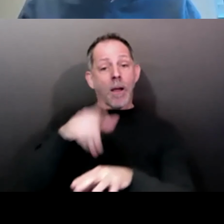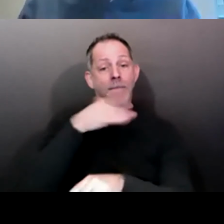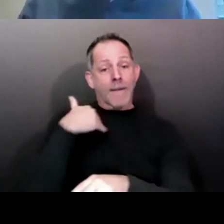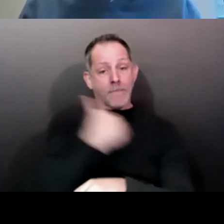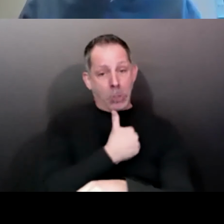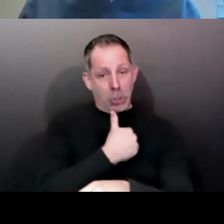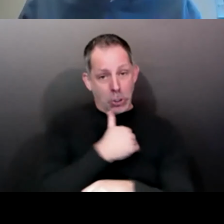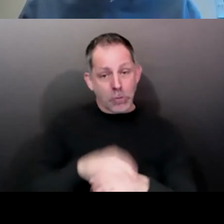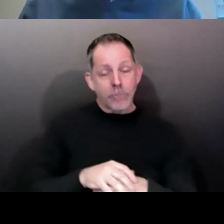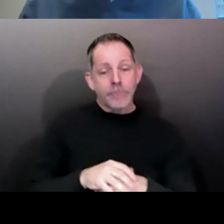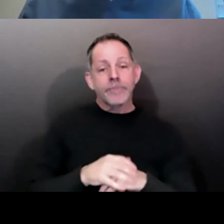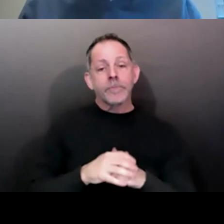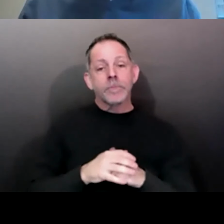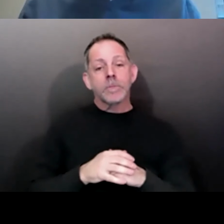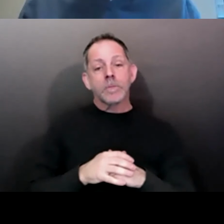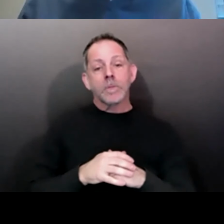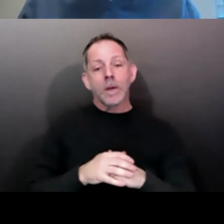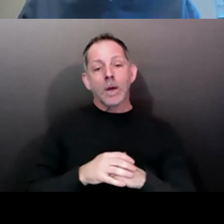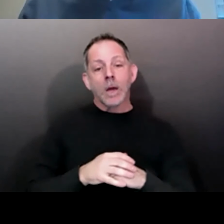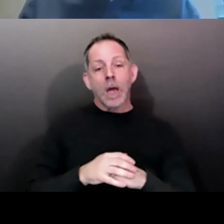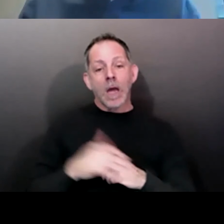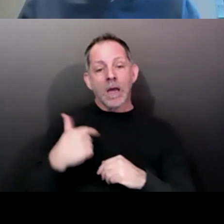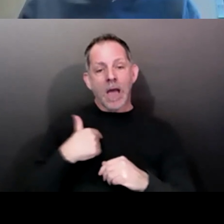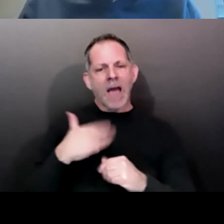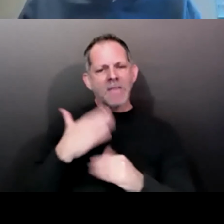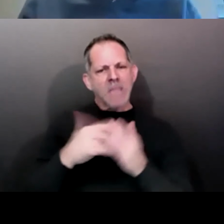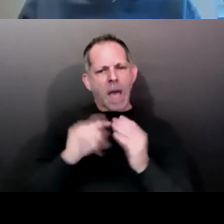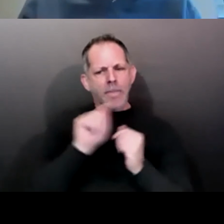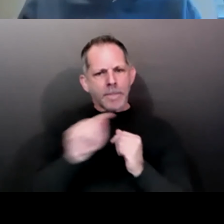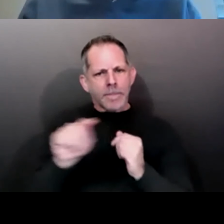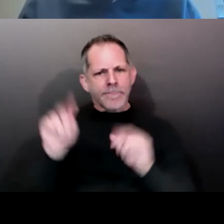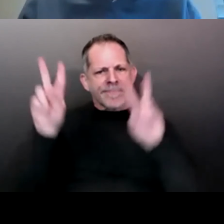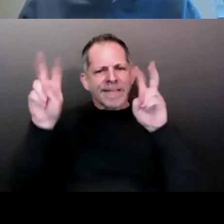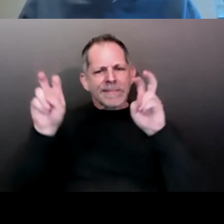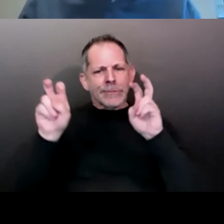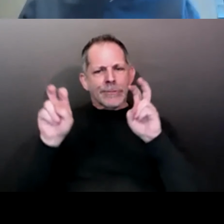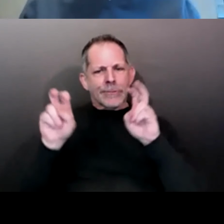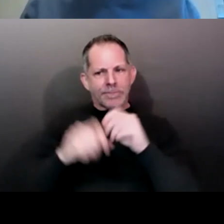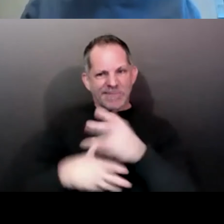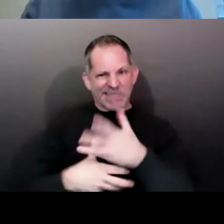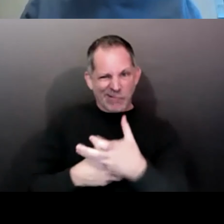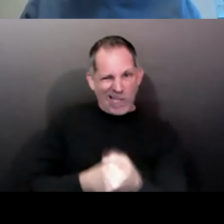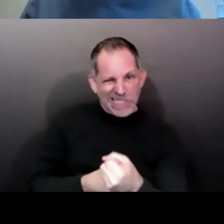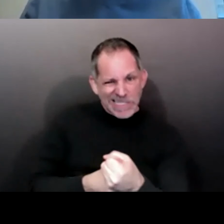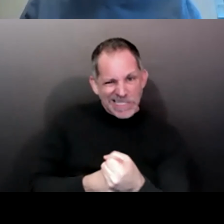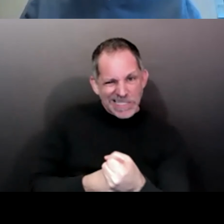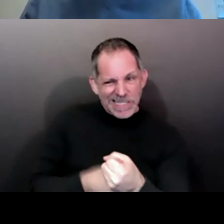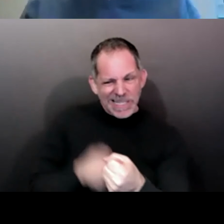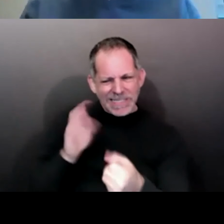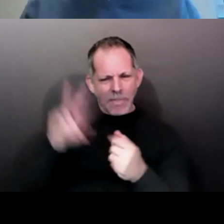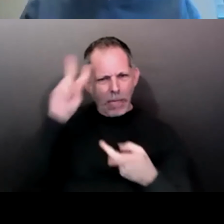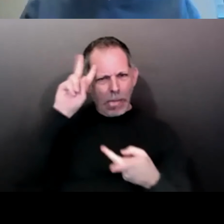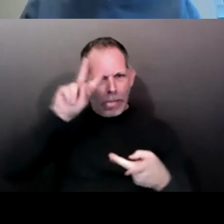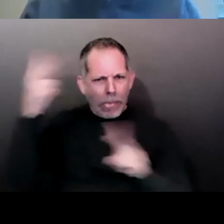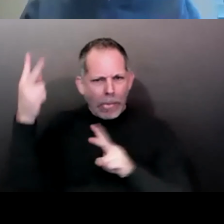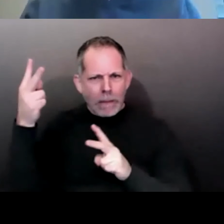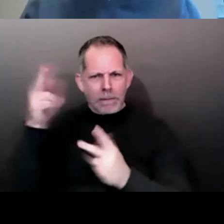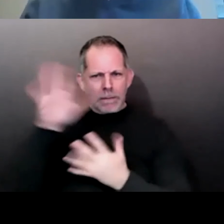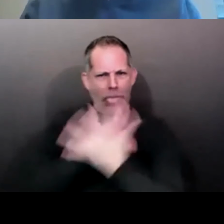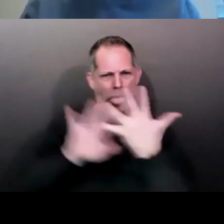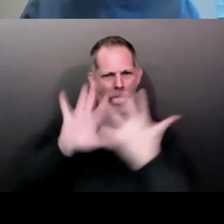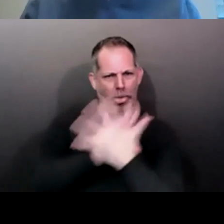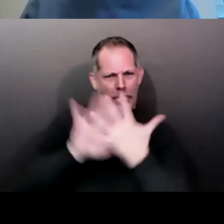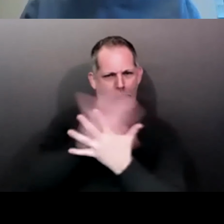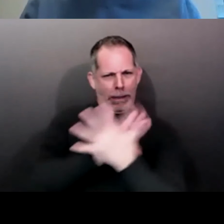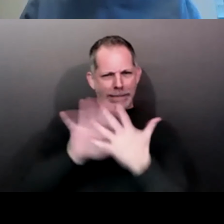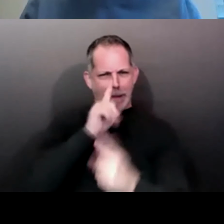and some of the same facts that we're finding on social media that people run into. So that's a challenge of ours, but we